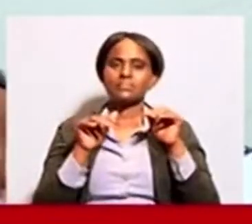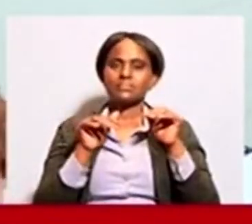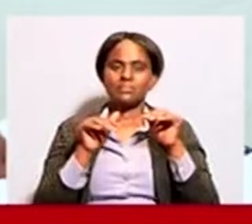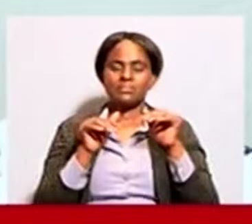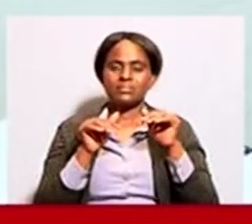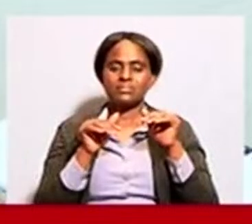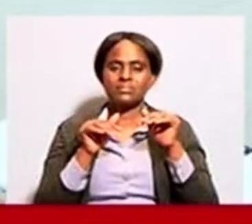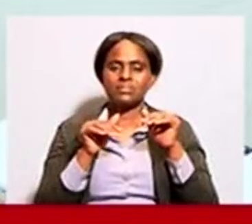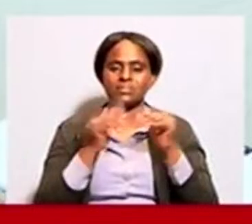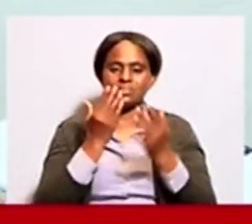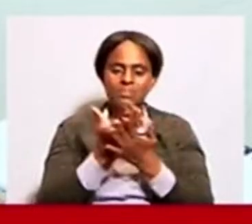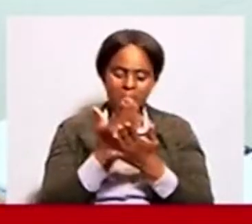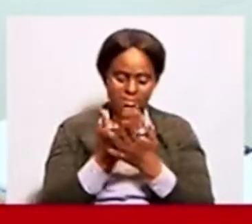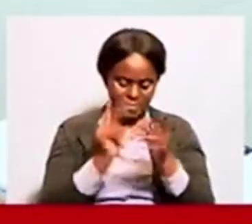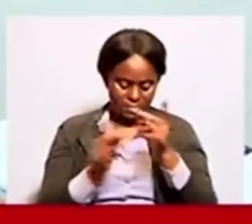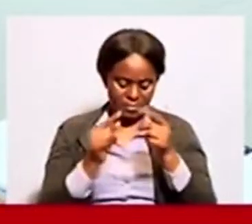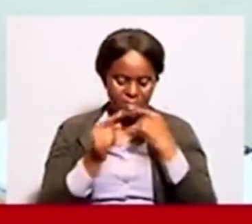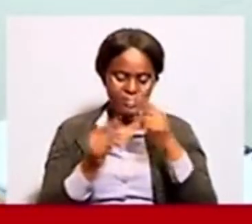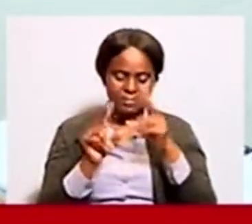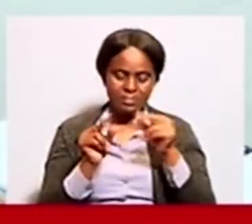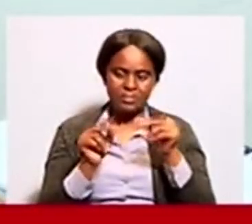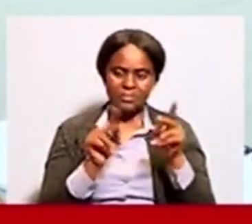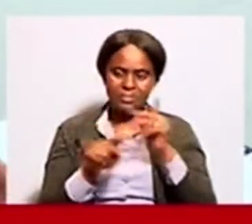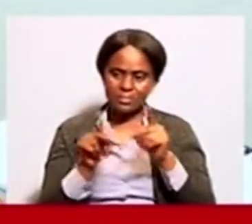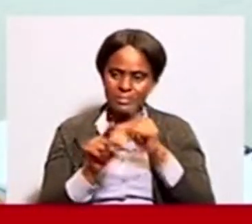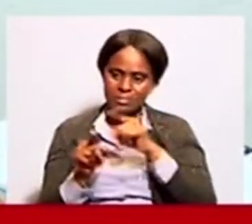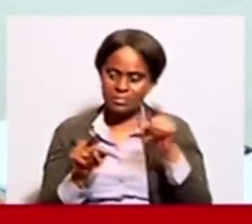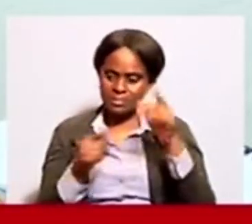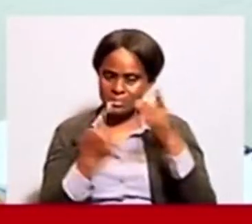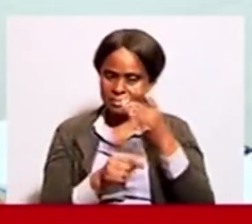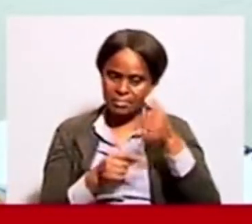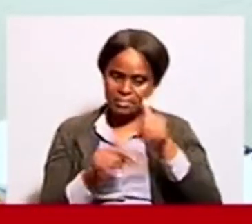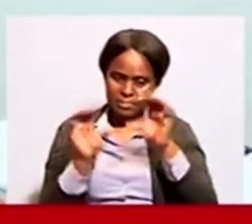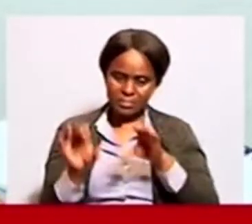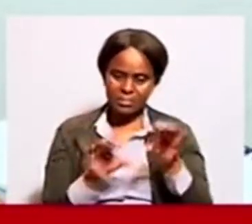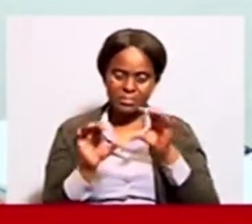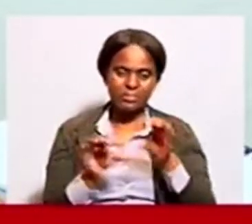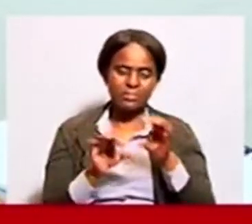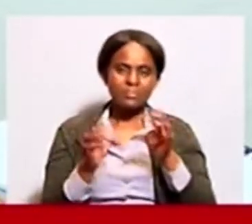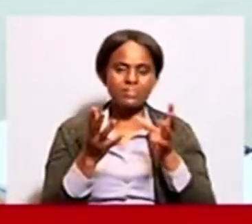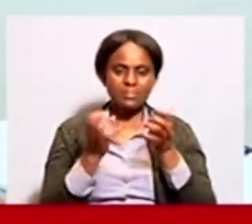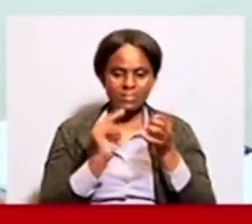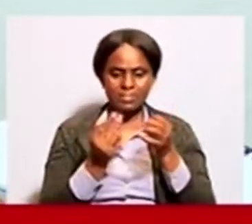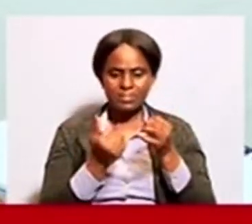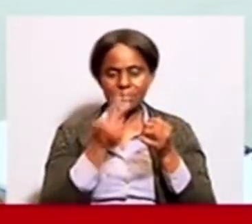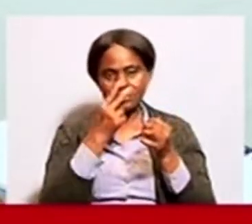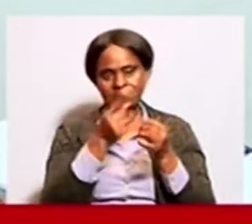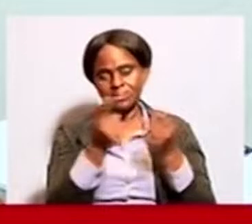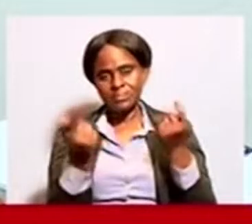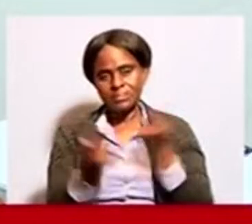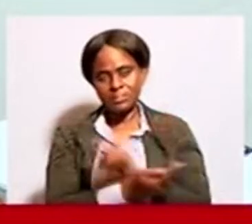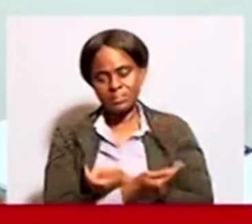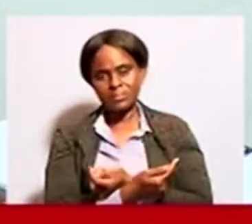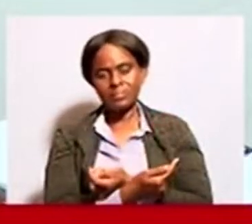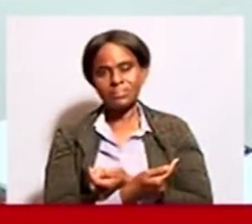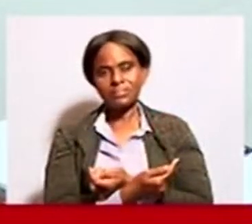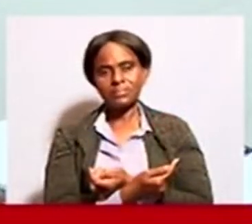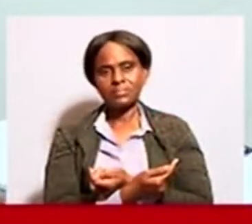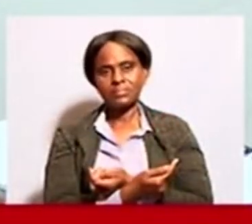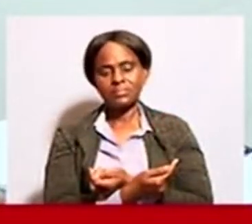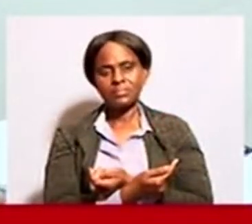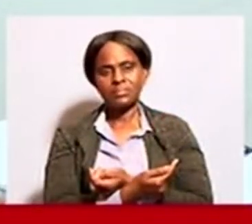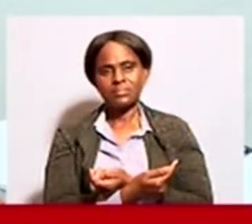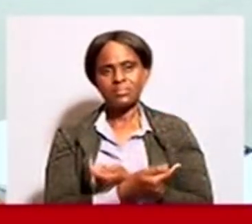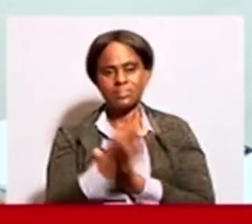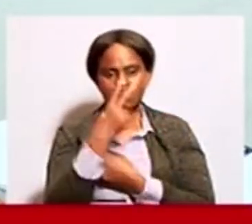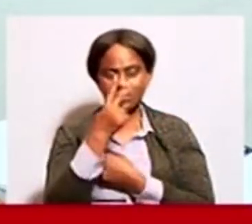just recommend people to say, no, these people, this is what they did. We want to see change. We want to